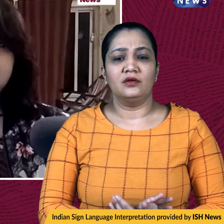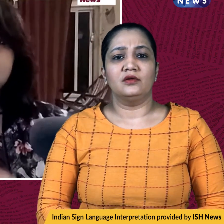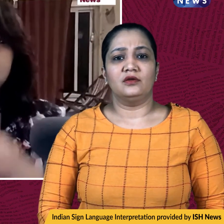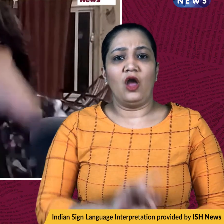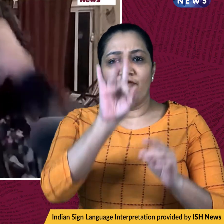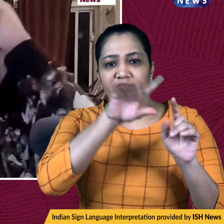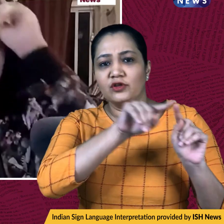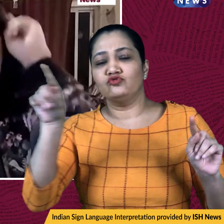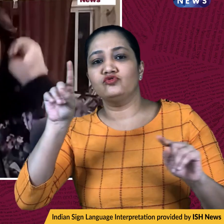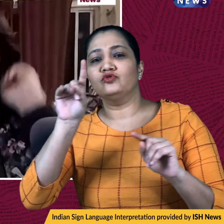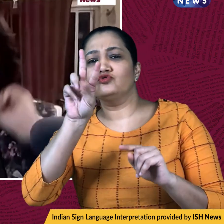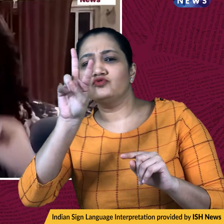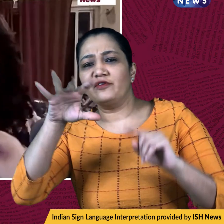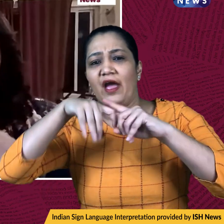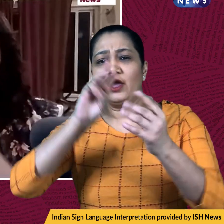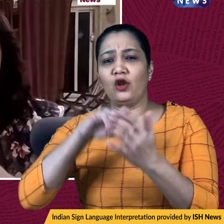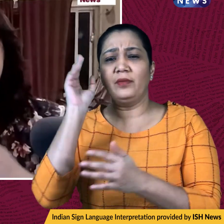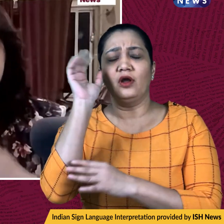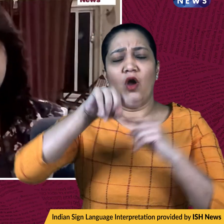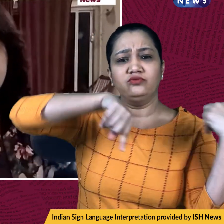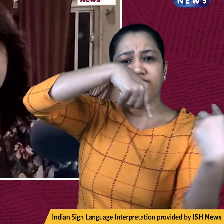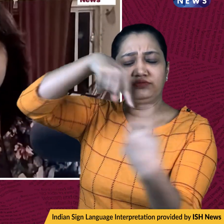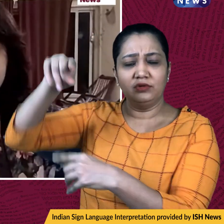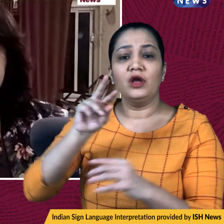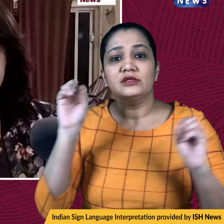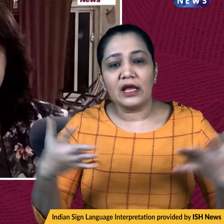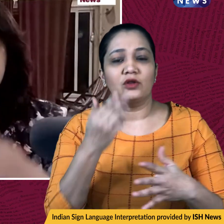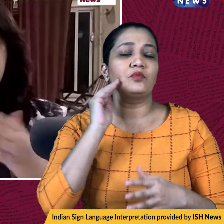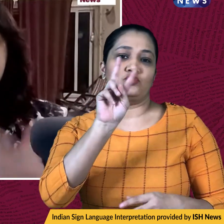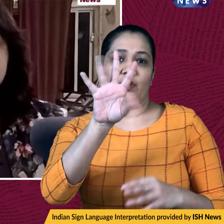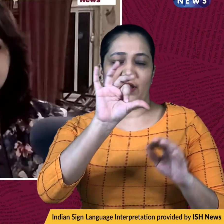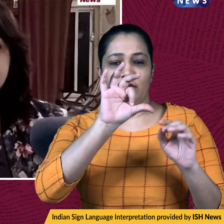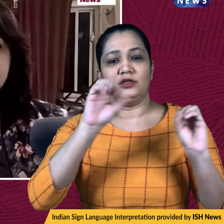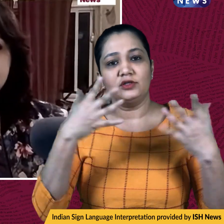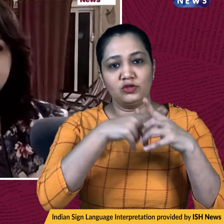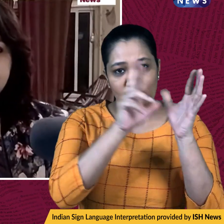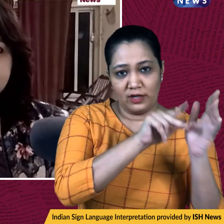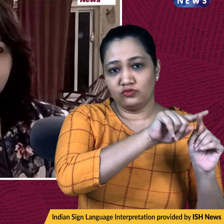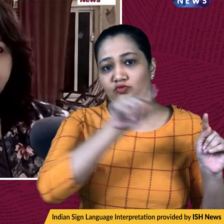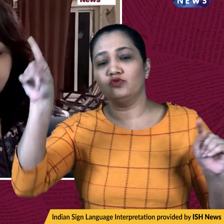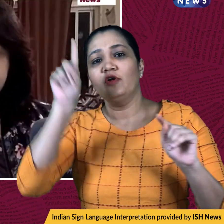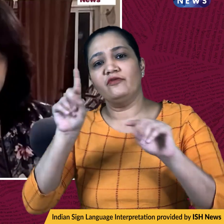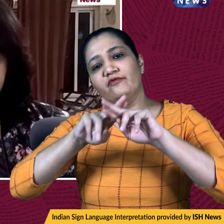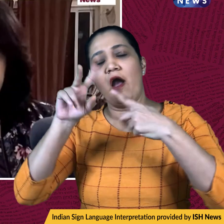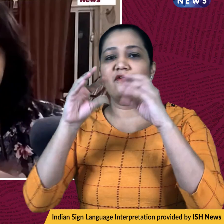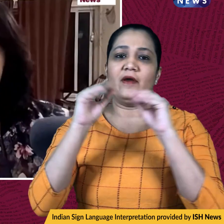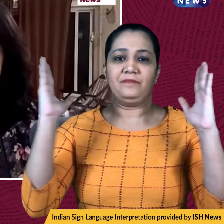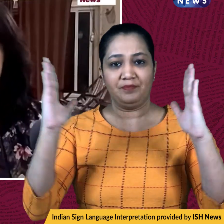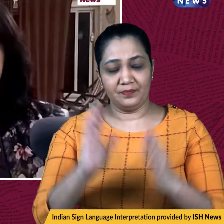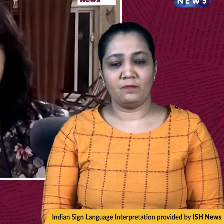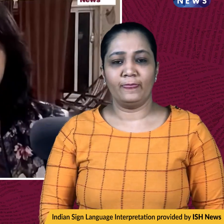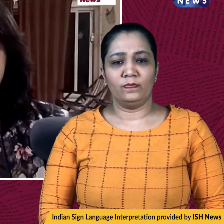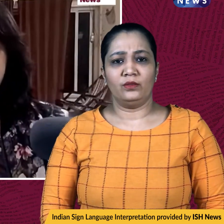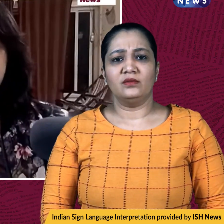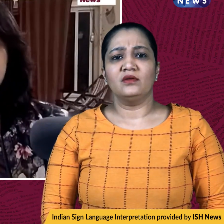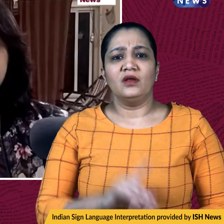between 15 to 25 kilometers per hour starting the 29th of January and will continue till the 1st of February. However,